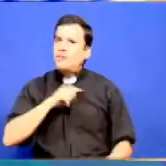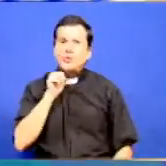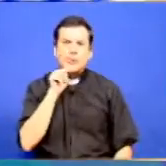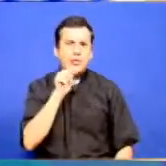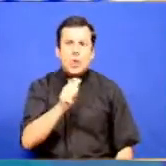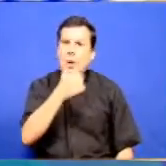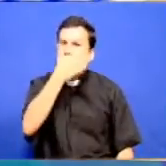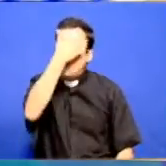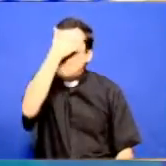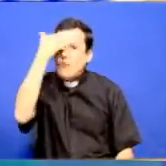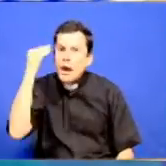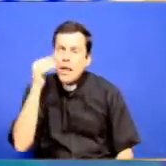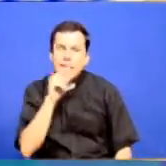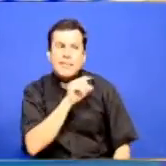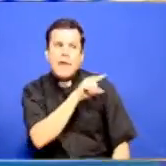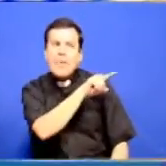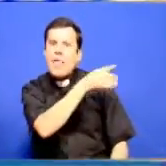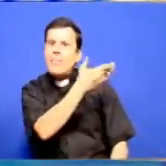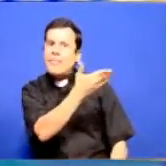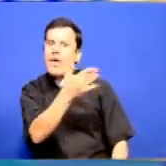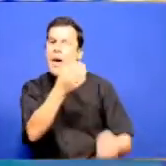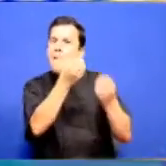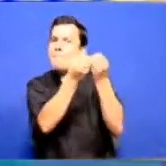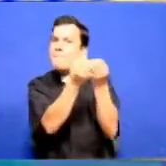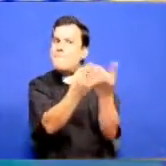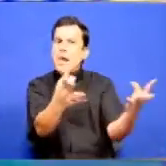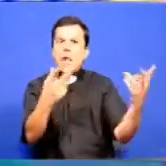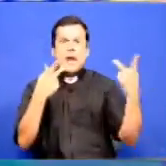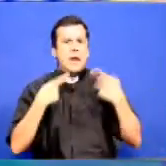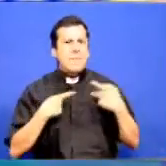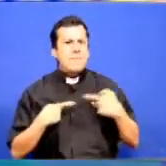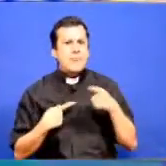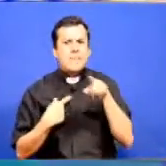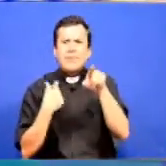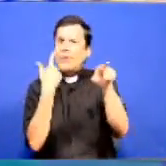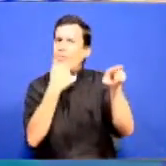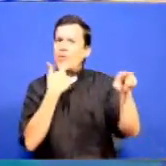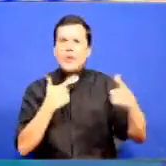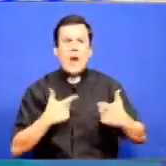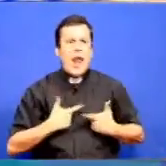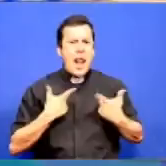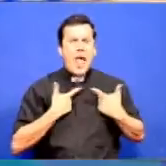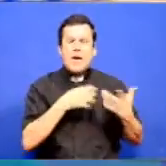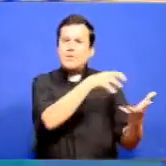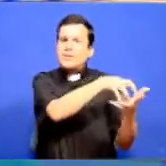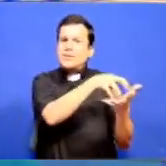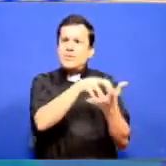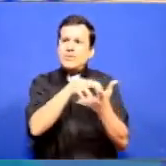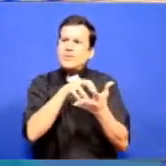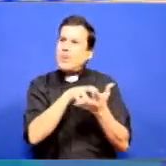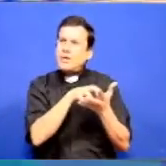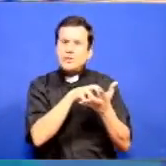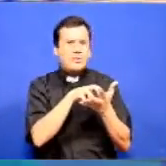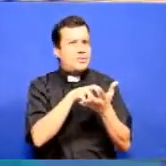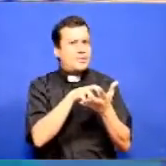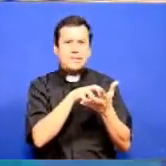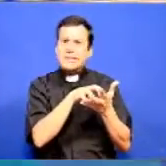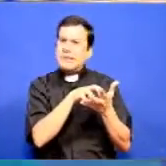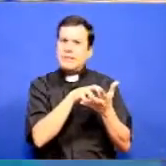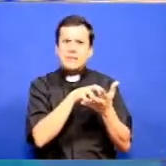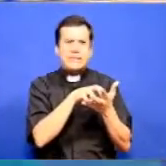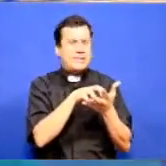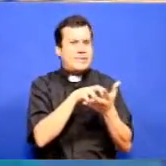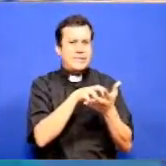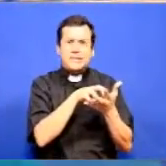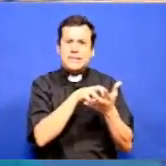are still many people whose means of livelihood have adversely been affected by the